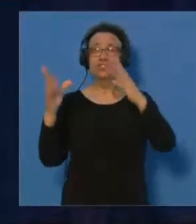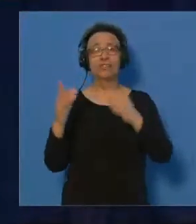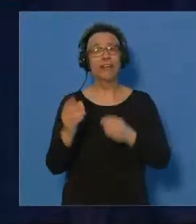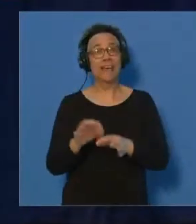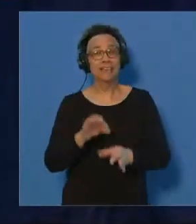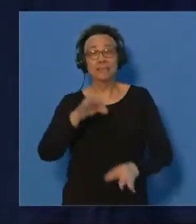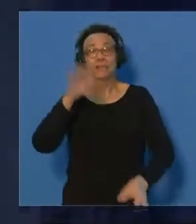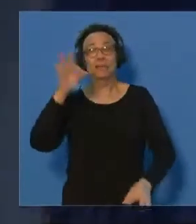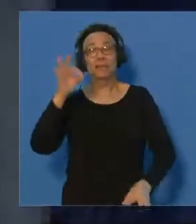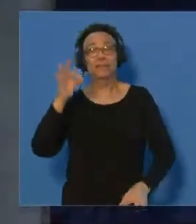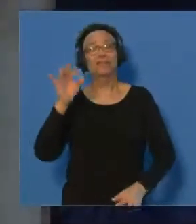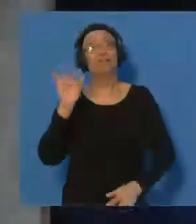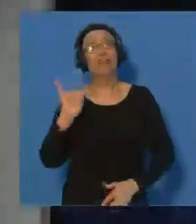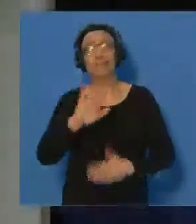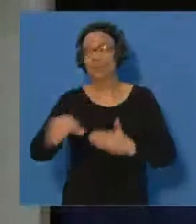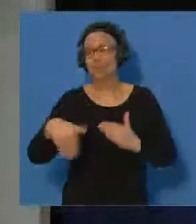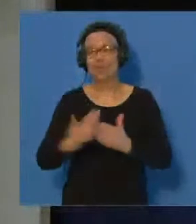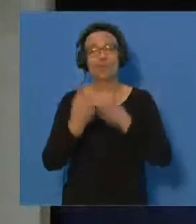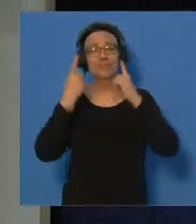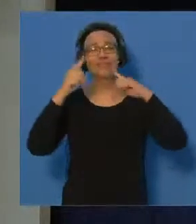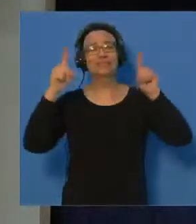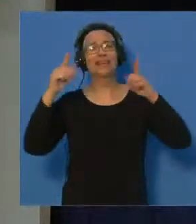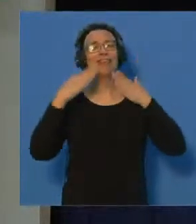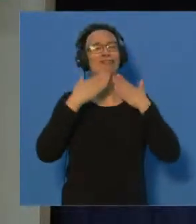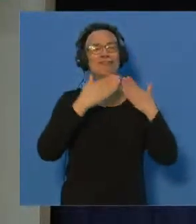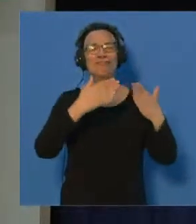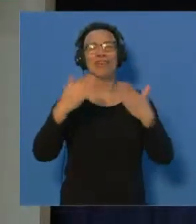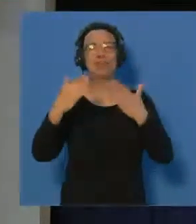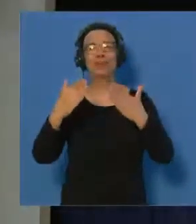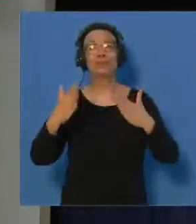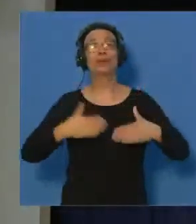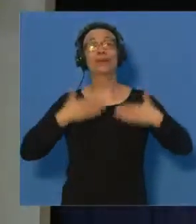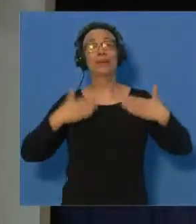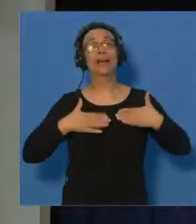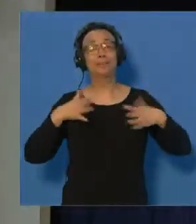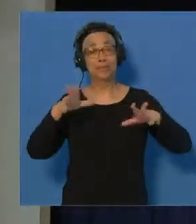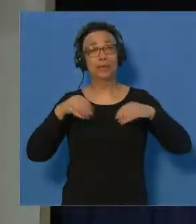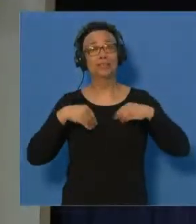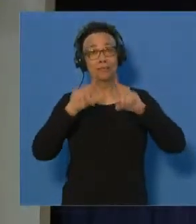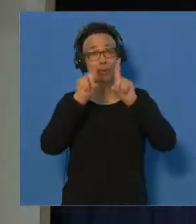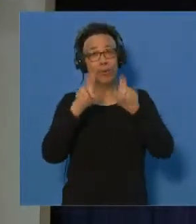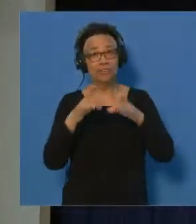that, we will all get through this. Thank you, and I'm happy to take any questions.